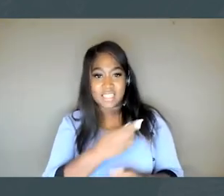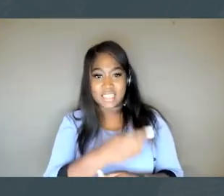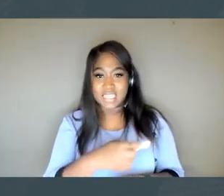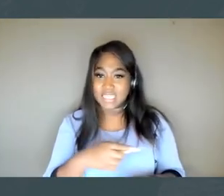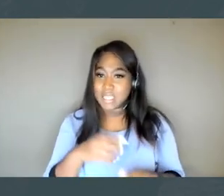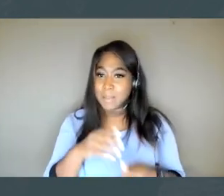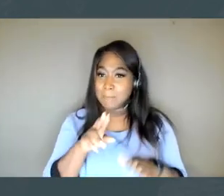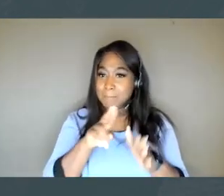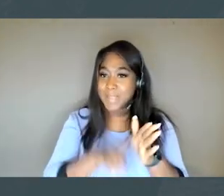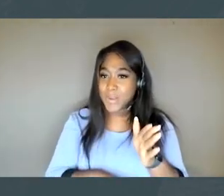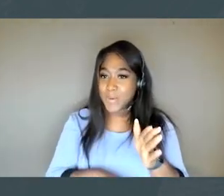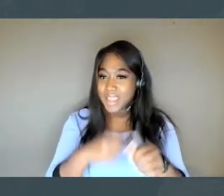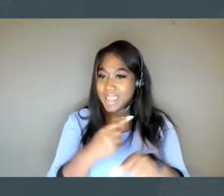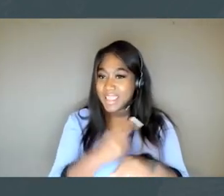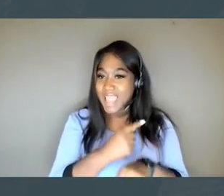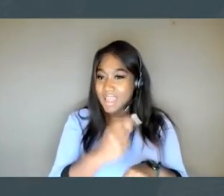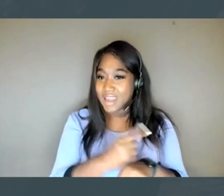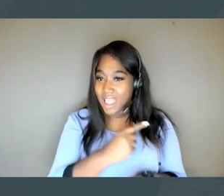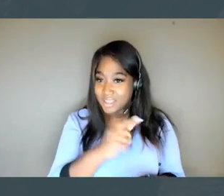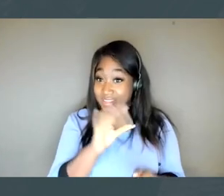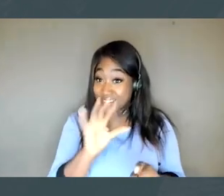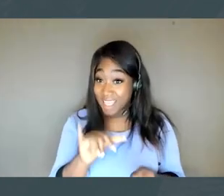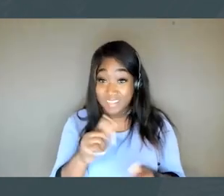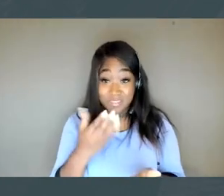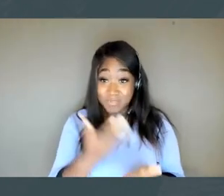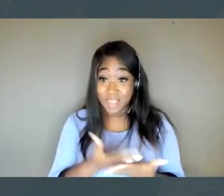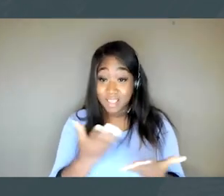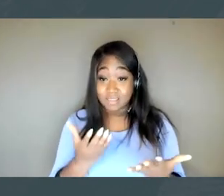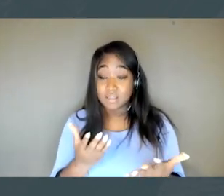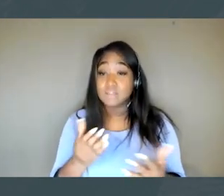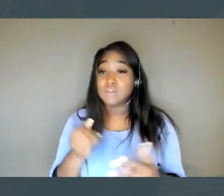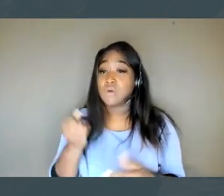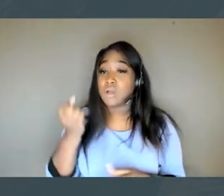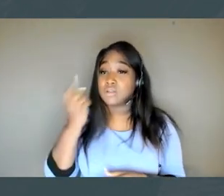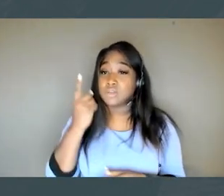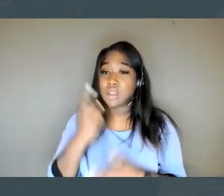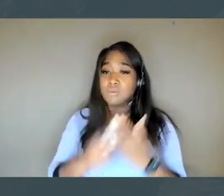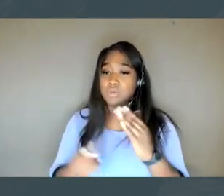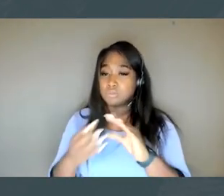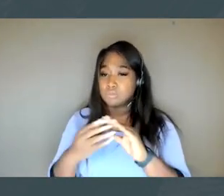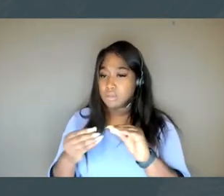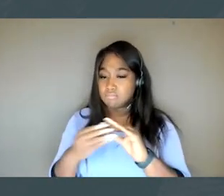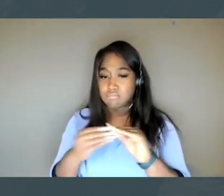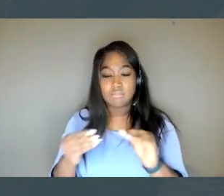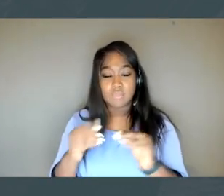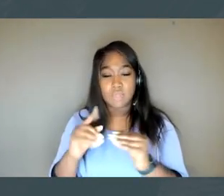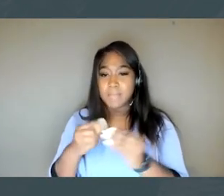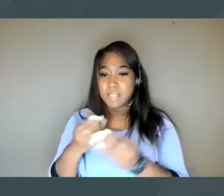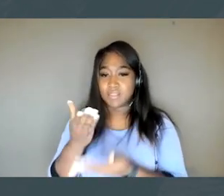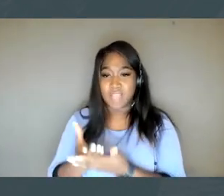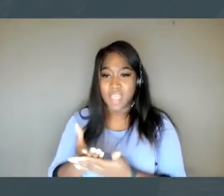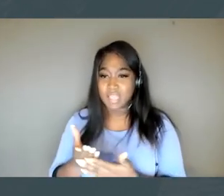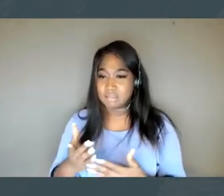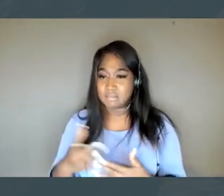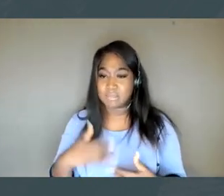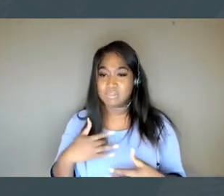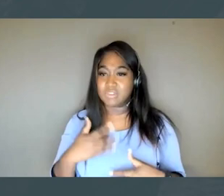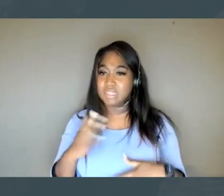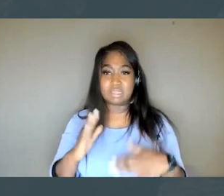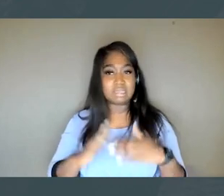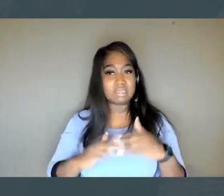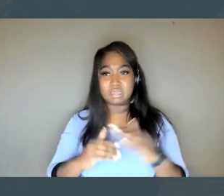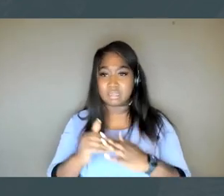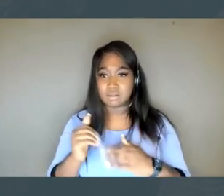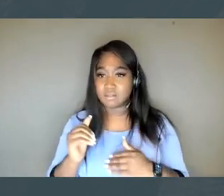That's just a fact. So I think I do understand what you said about you know, like the discomfort, for instance, because diaspora is